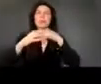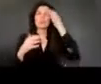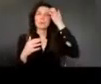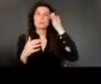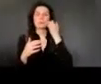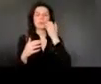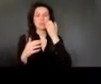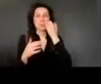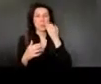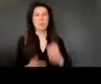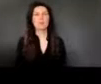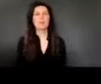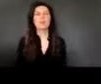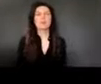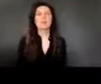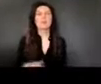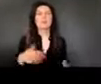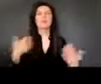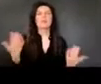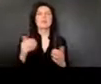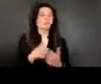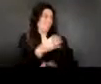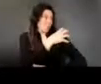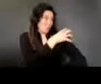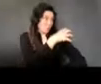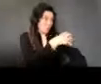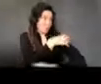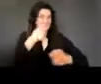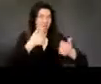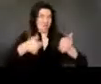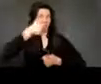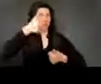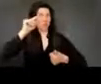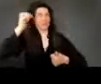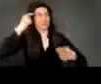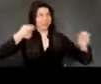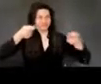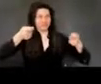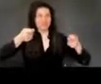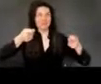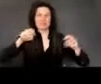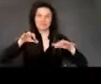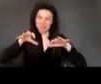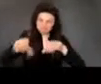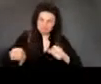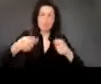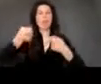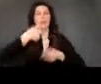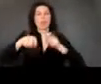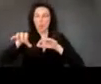just how the power changed hands and created this layers was interesting for us.